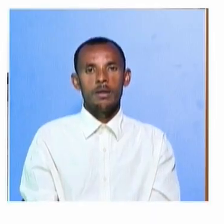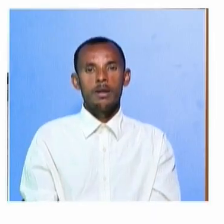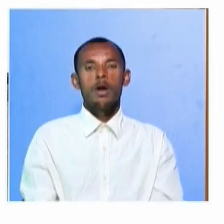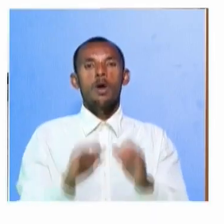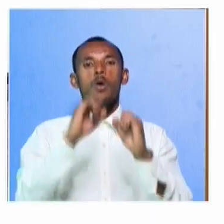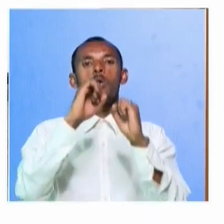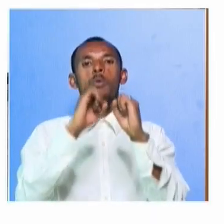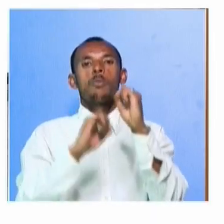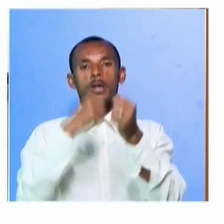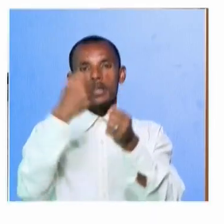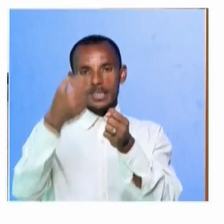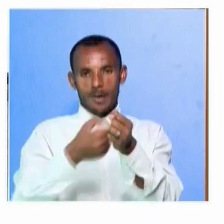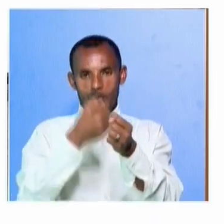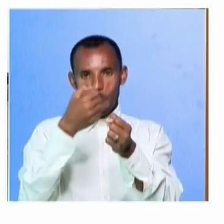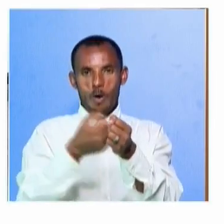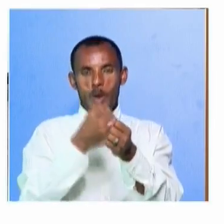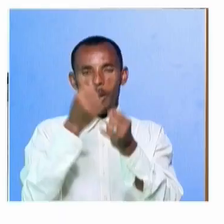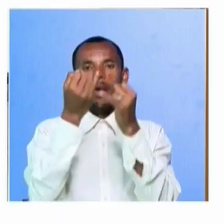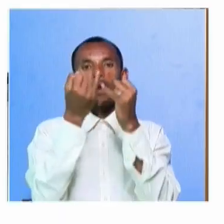compare the following fractions.